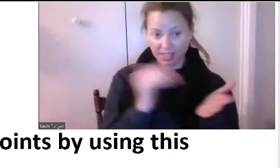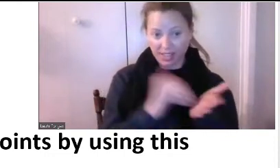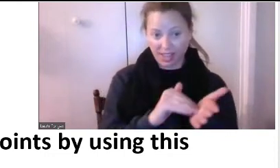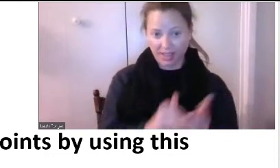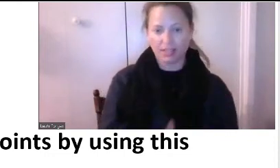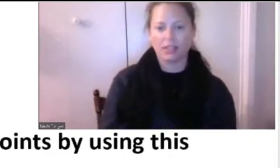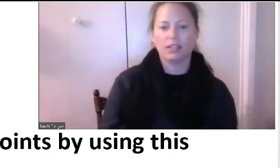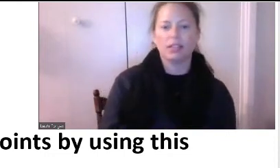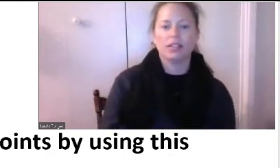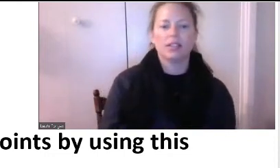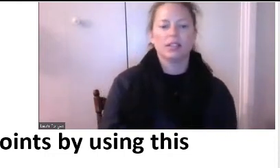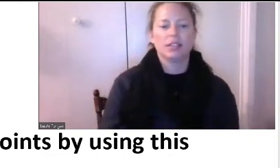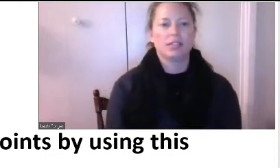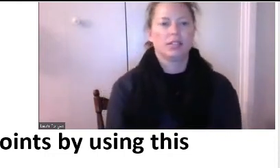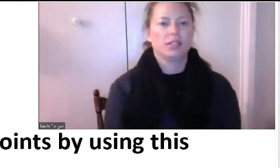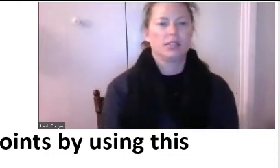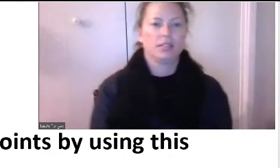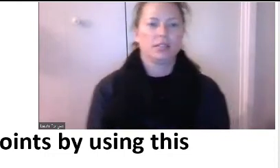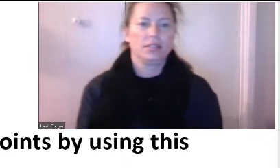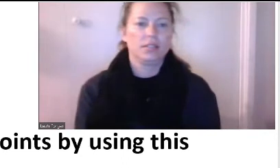on how to identify these